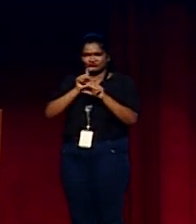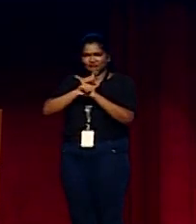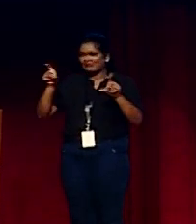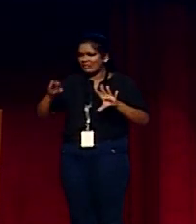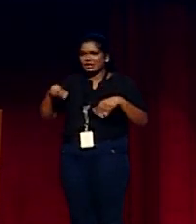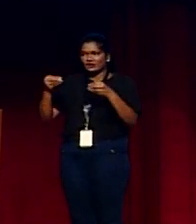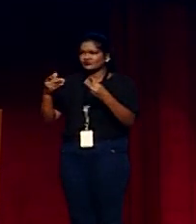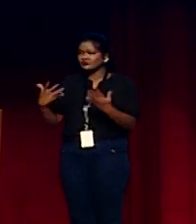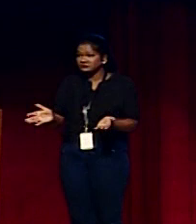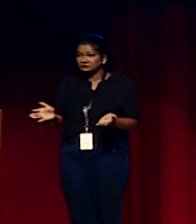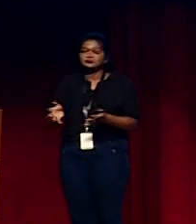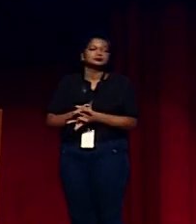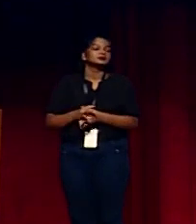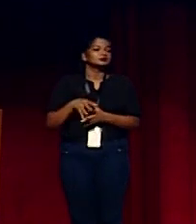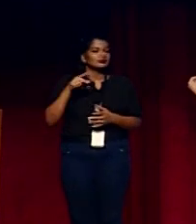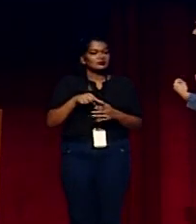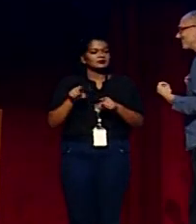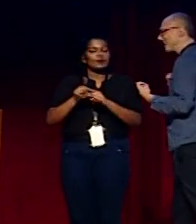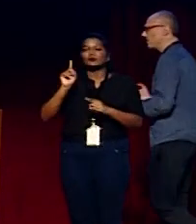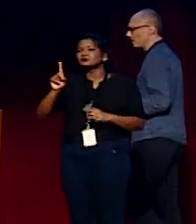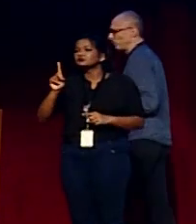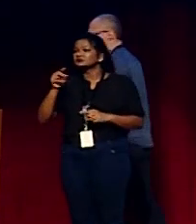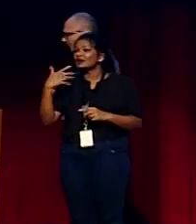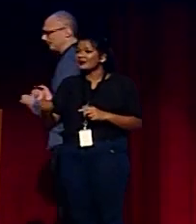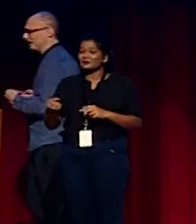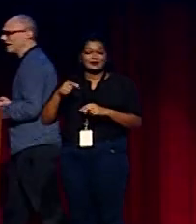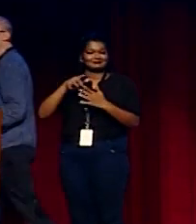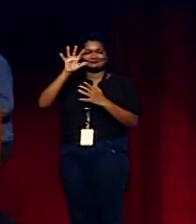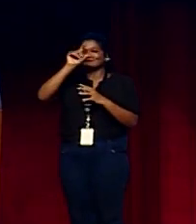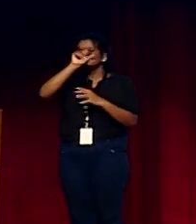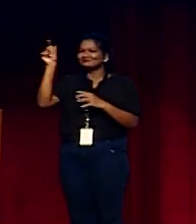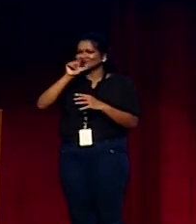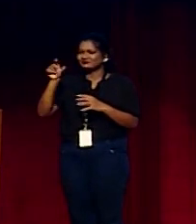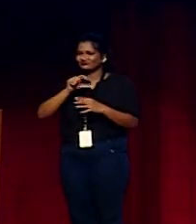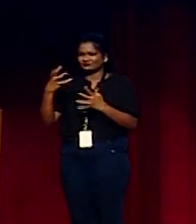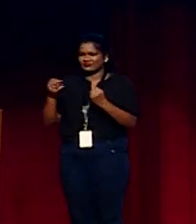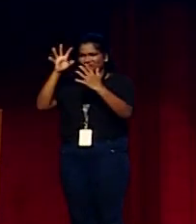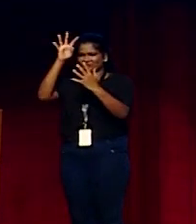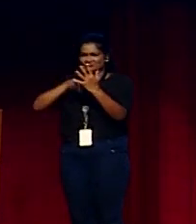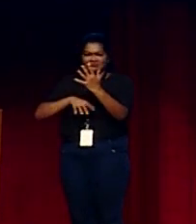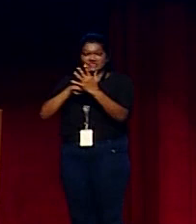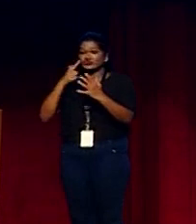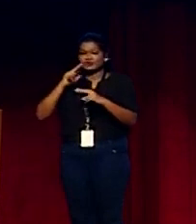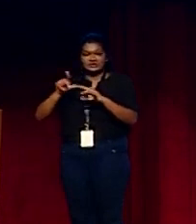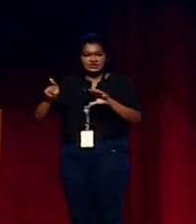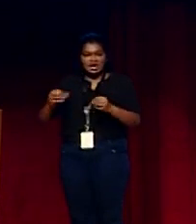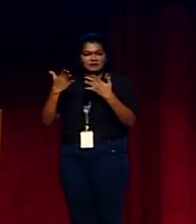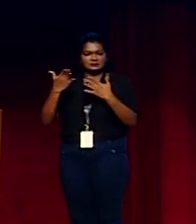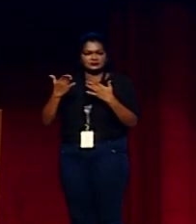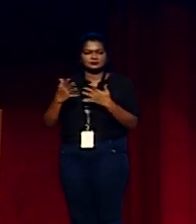have you. And then once it's in that format, then you can actually start